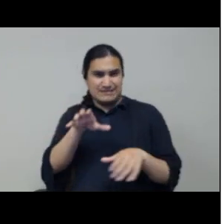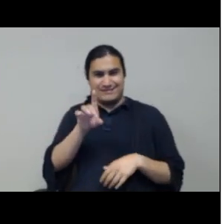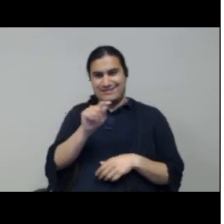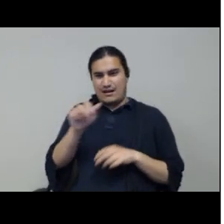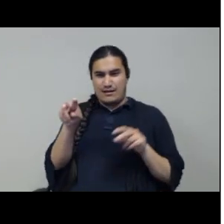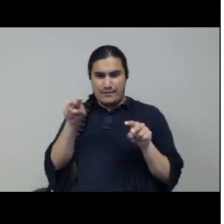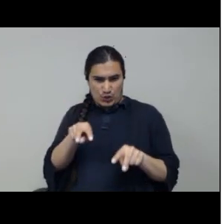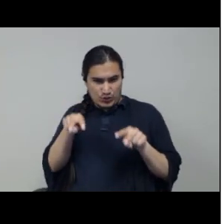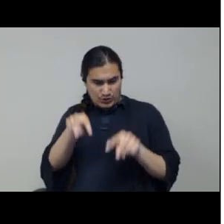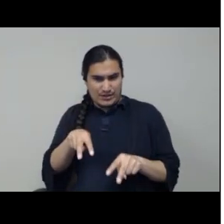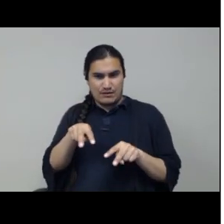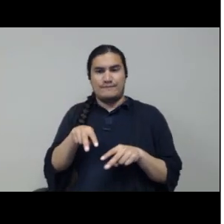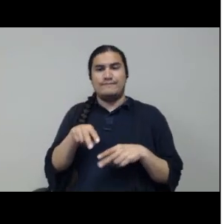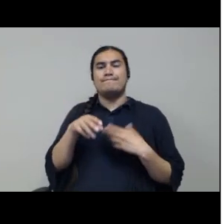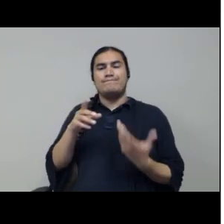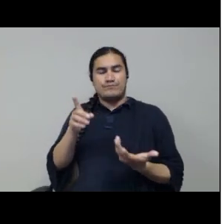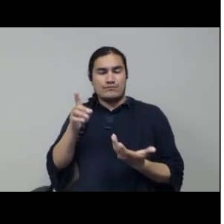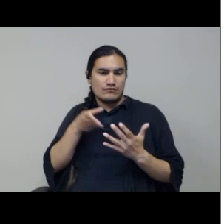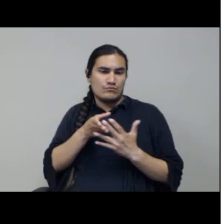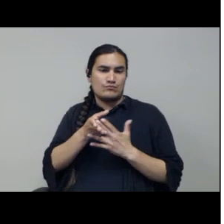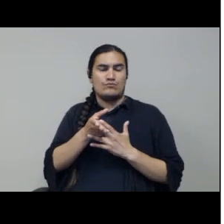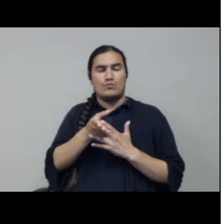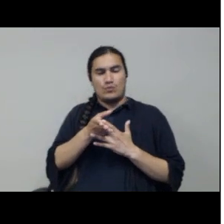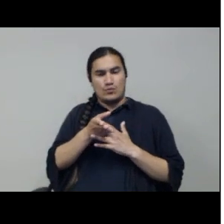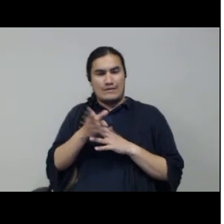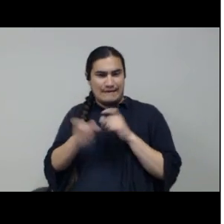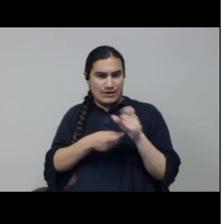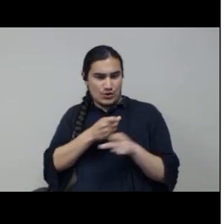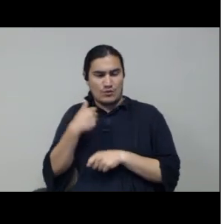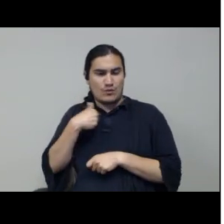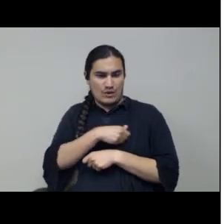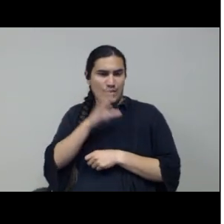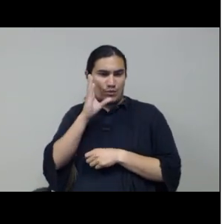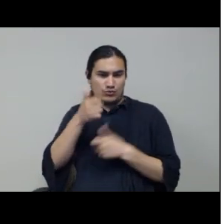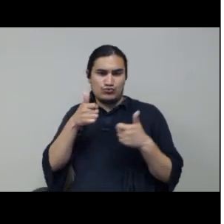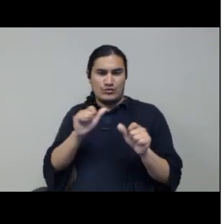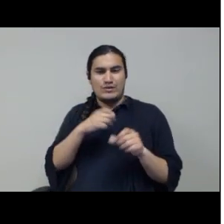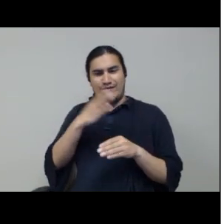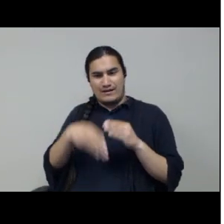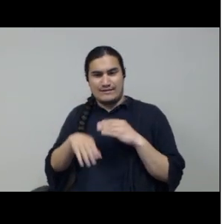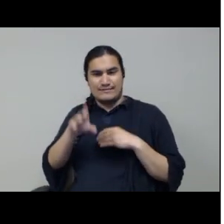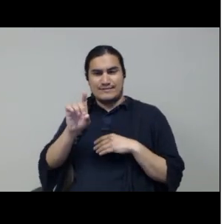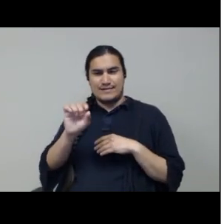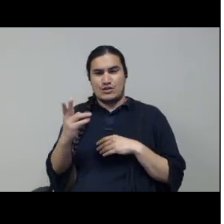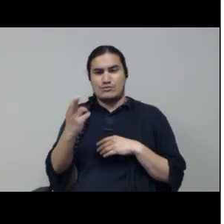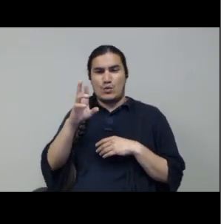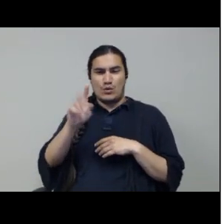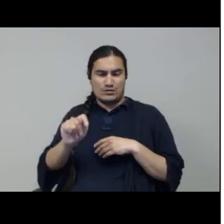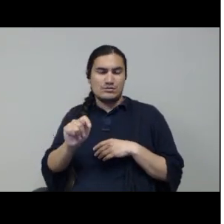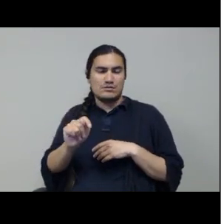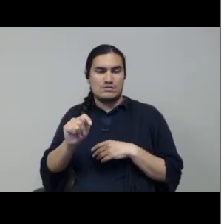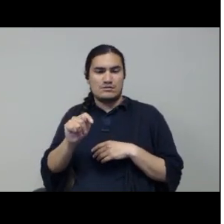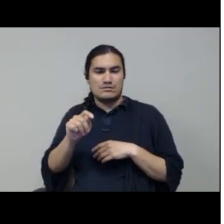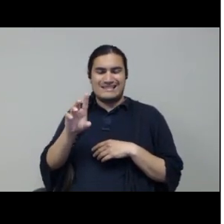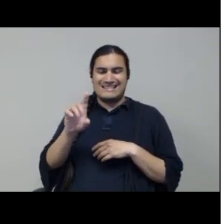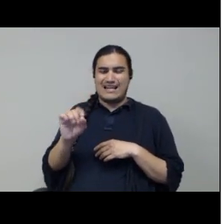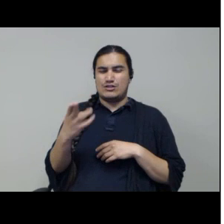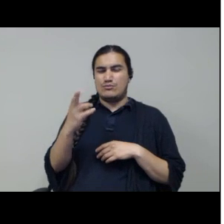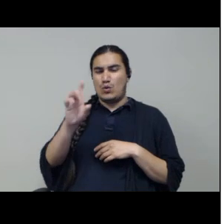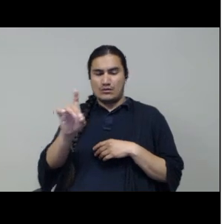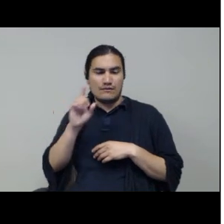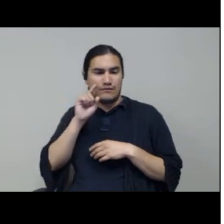monitoring, so throughout the course of the year, we'll be working to finalize that dashboard and begin populating it with